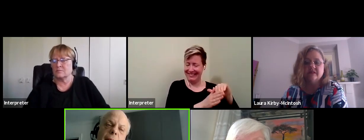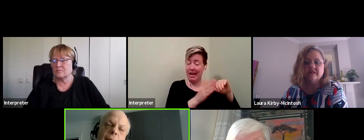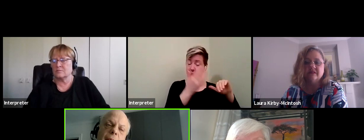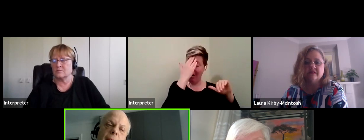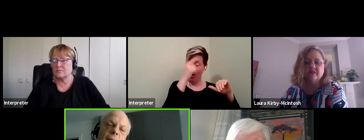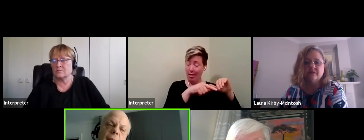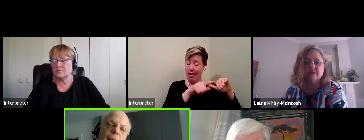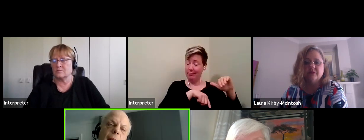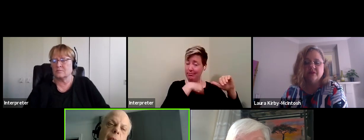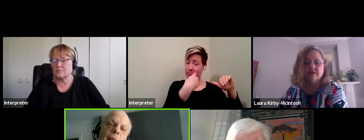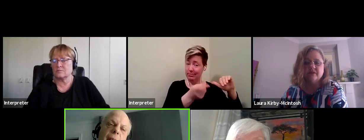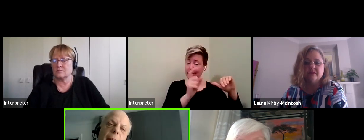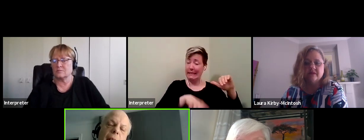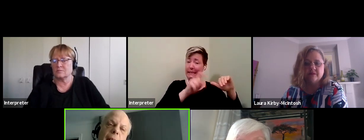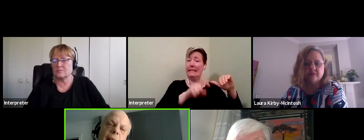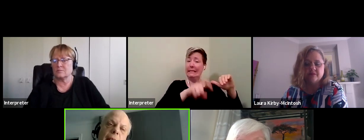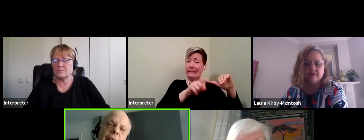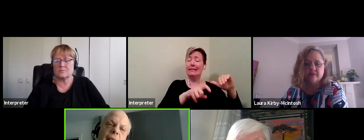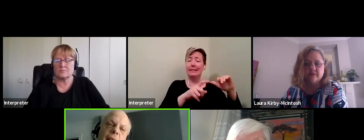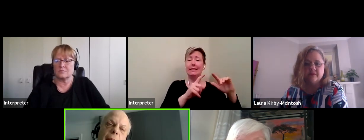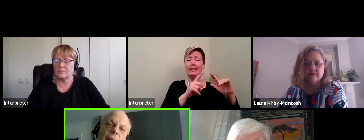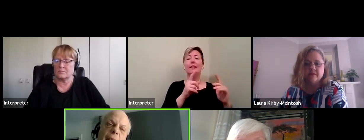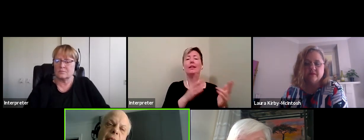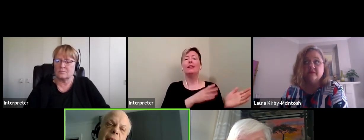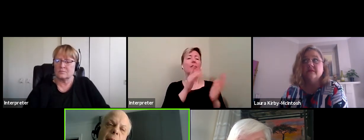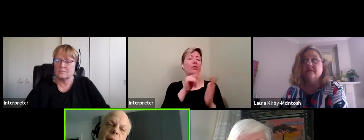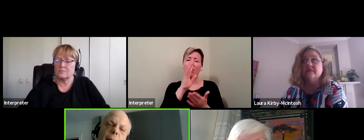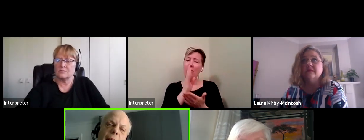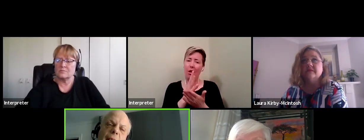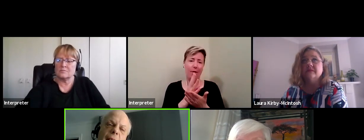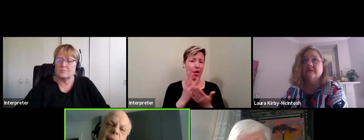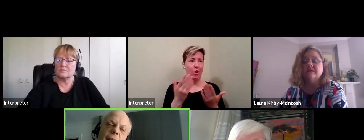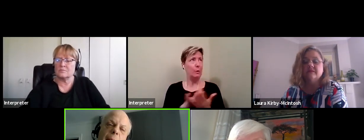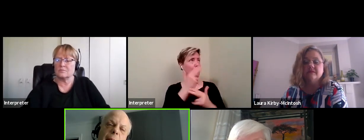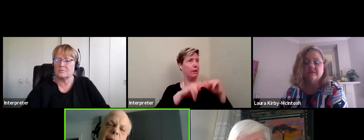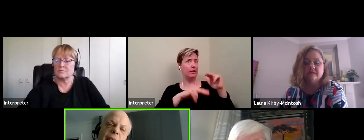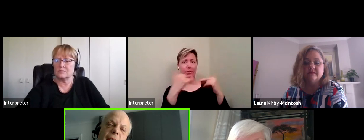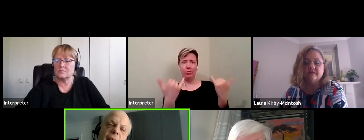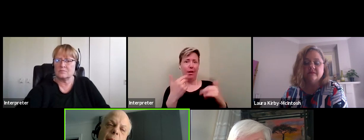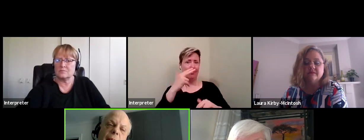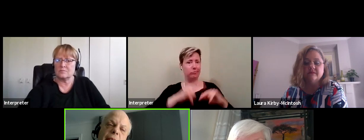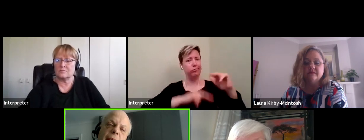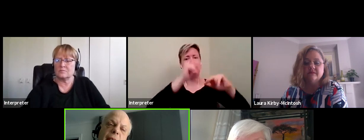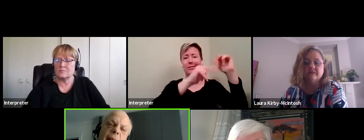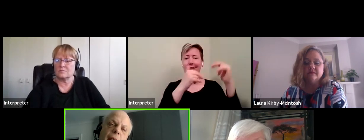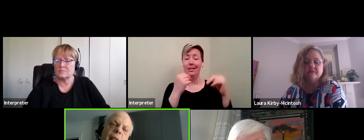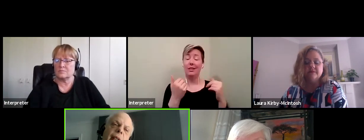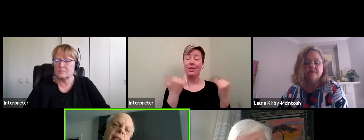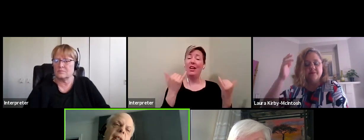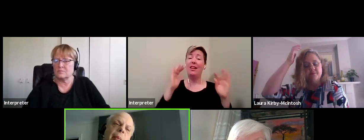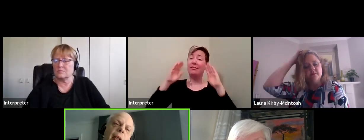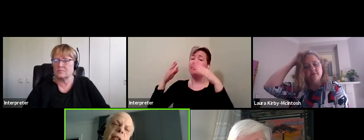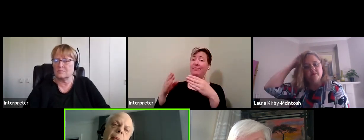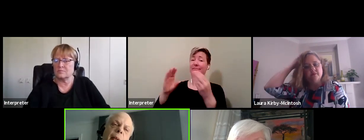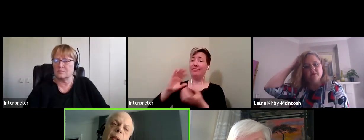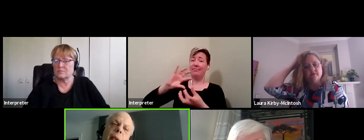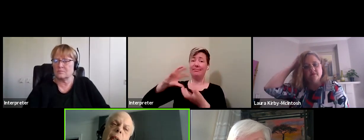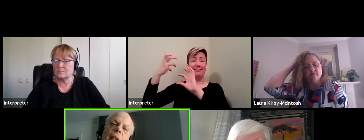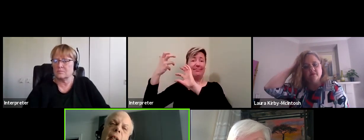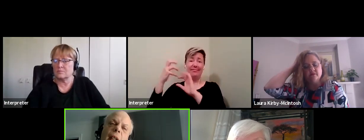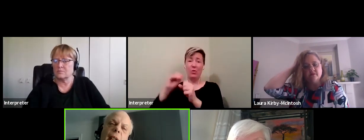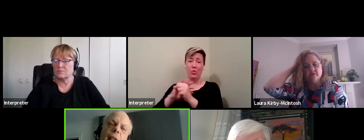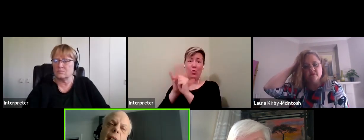long overdue. We're not talking about going out and designing new buildings tomorrow. Right now, the government's facing a crisis. They've got to establish some